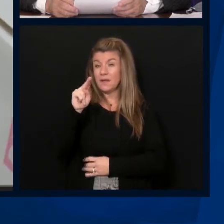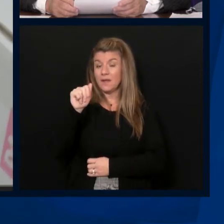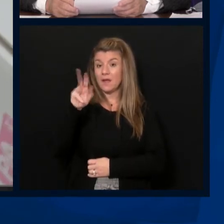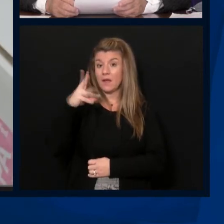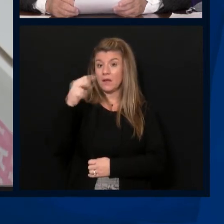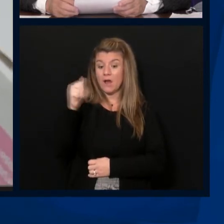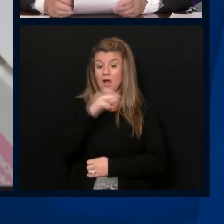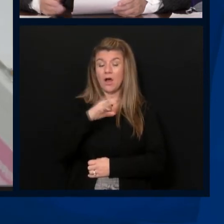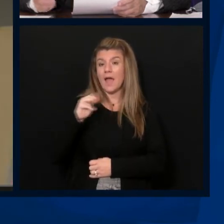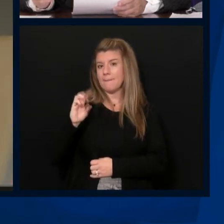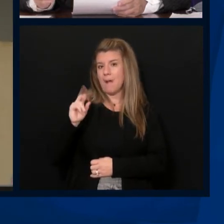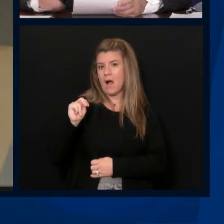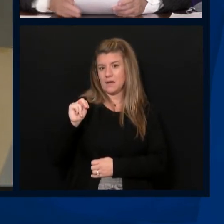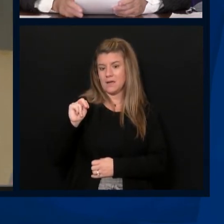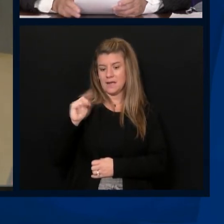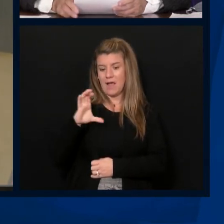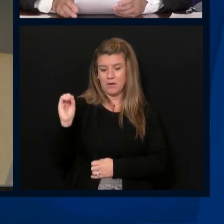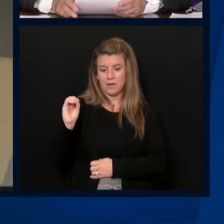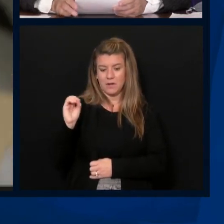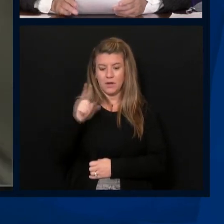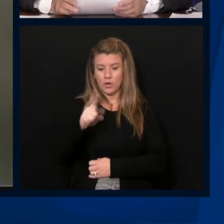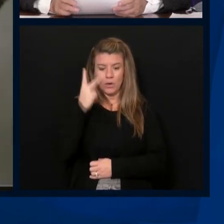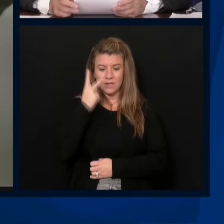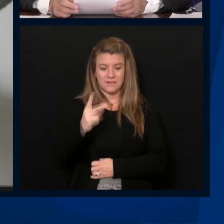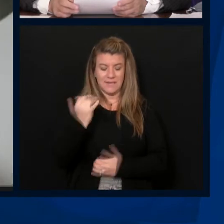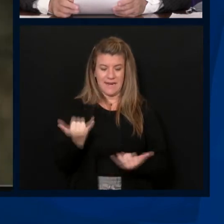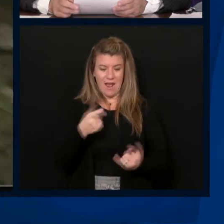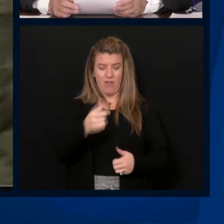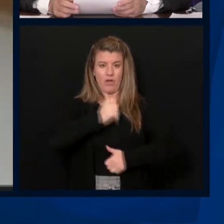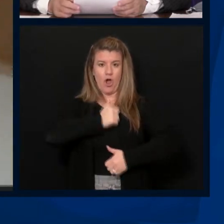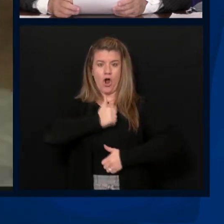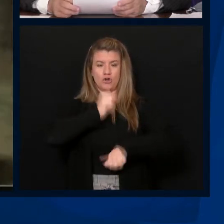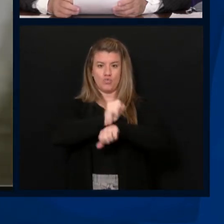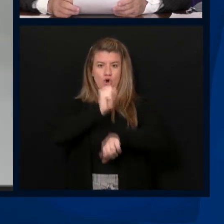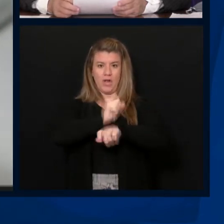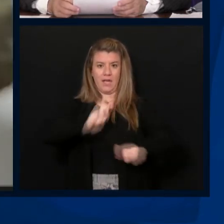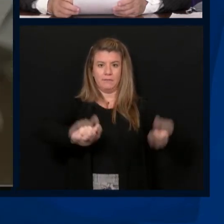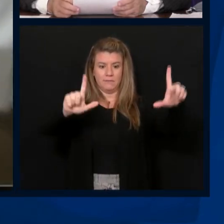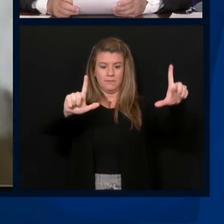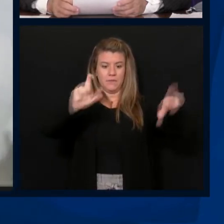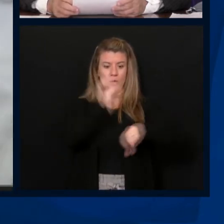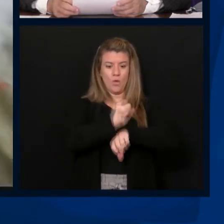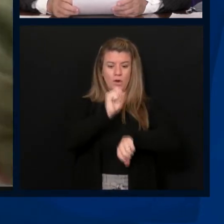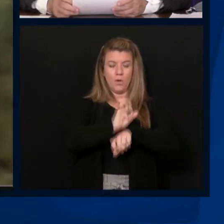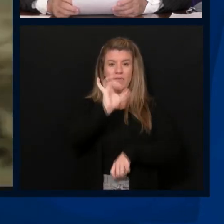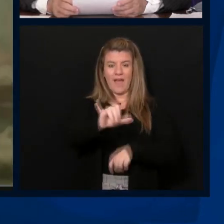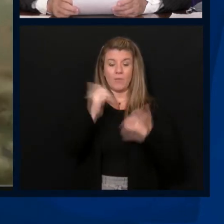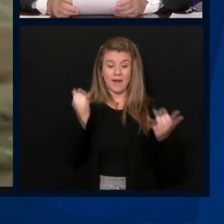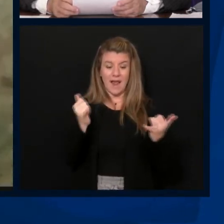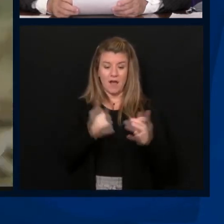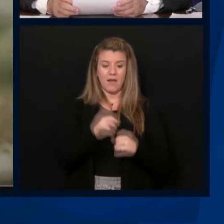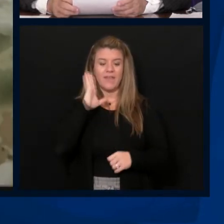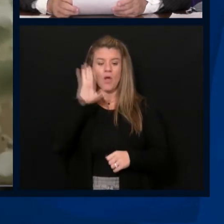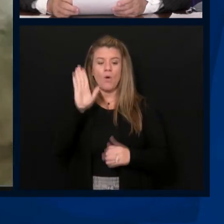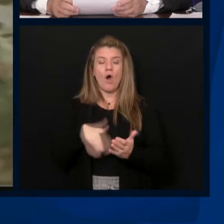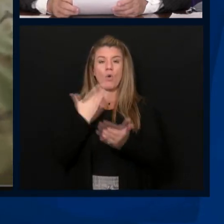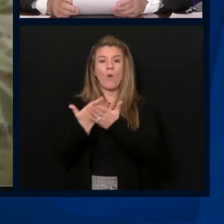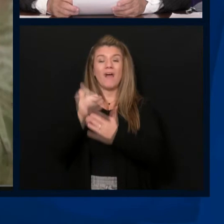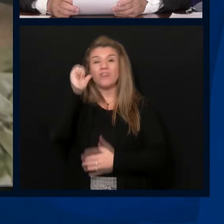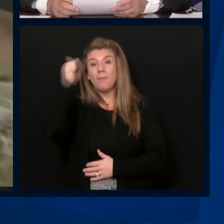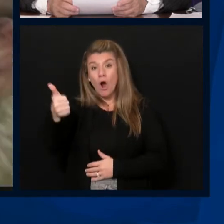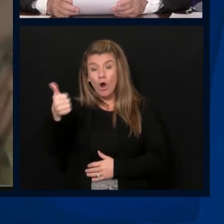County, I think you can see our Guard there working with them right there. They will arrive tomorrow